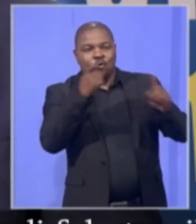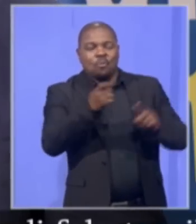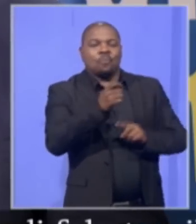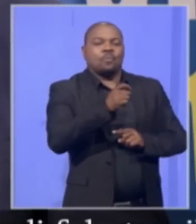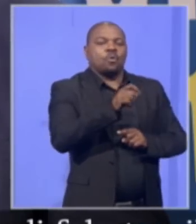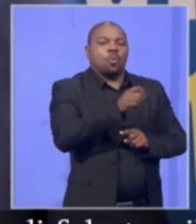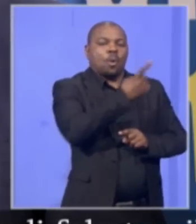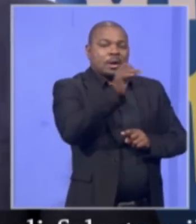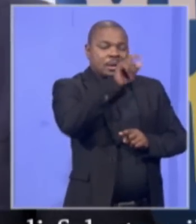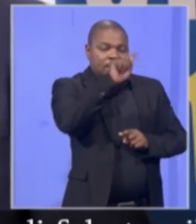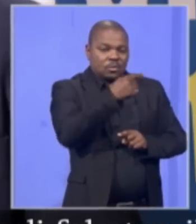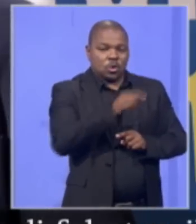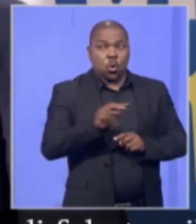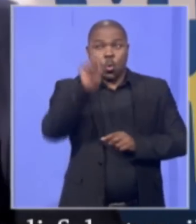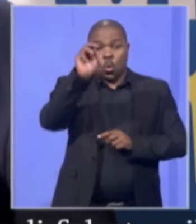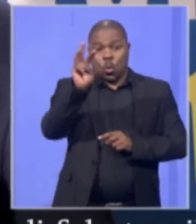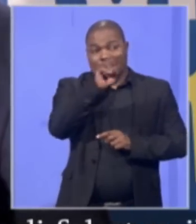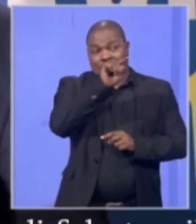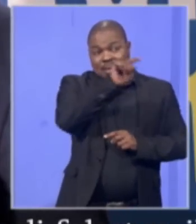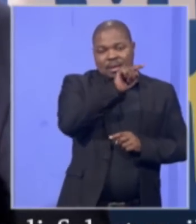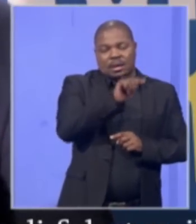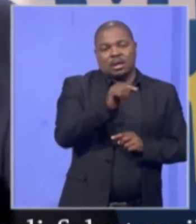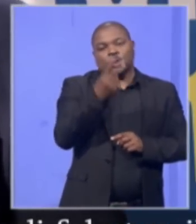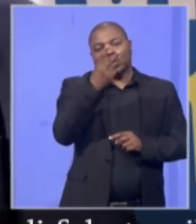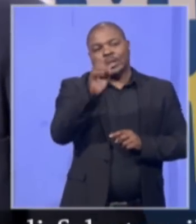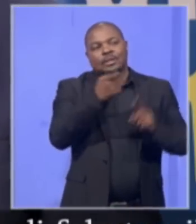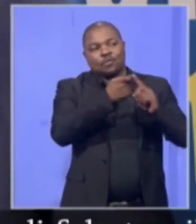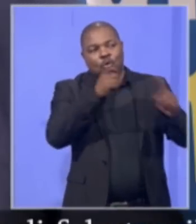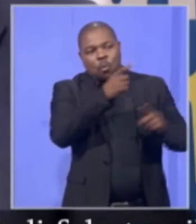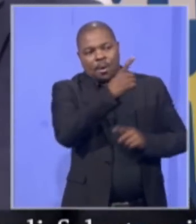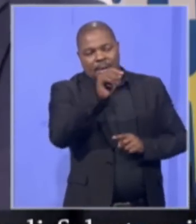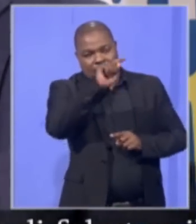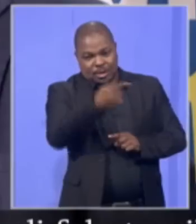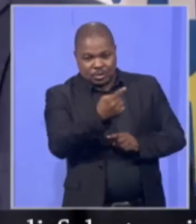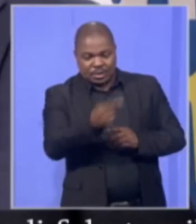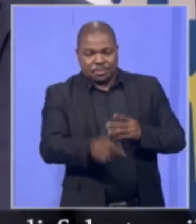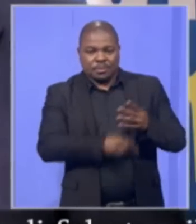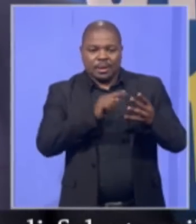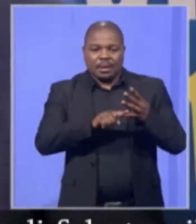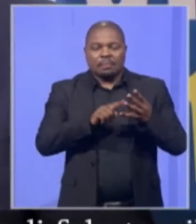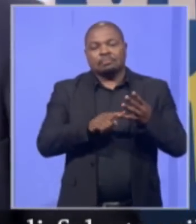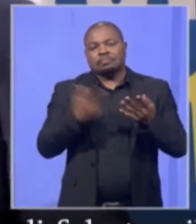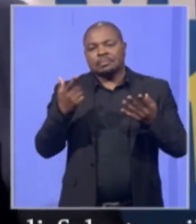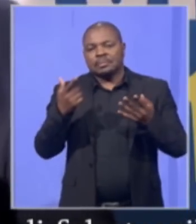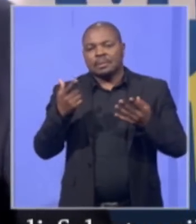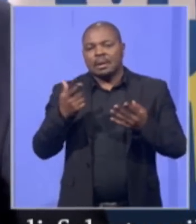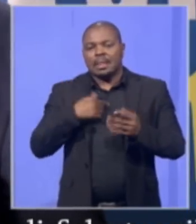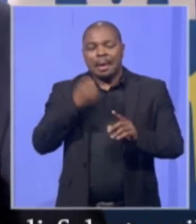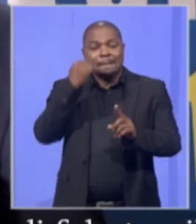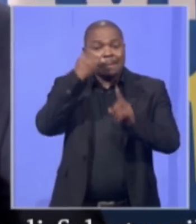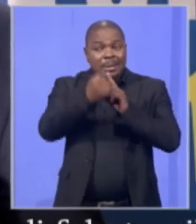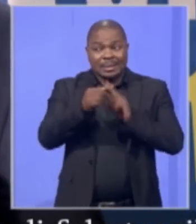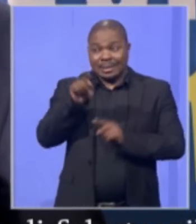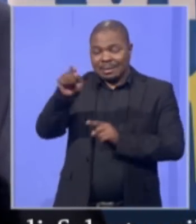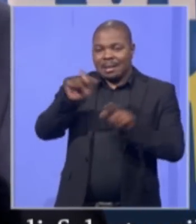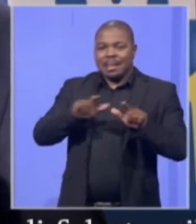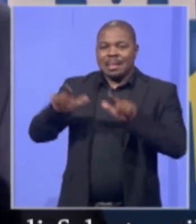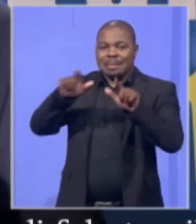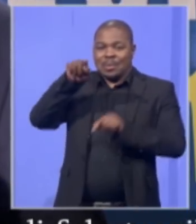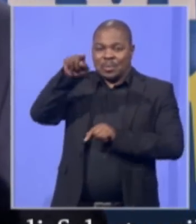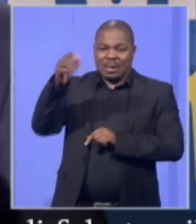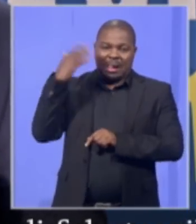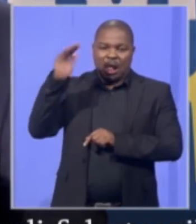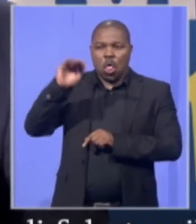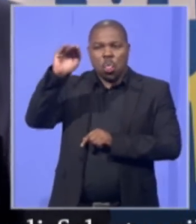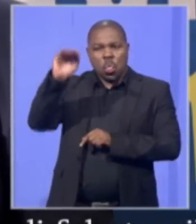100,000. And the Northwest was 20 per 100,000. And in contrast to the murder, where Limpopo was the province